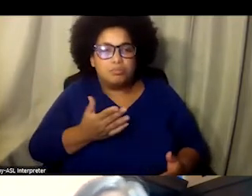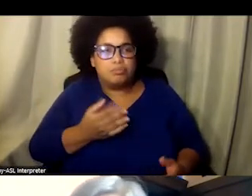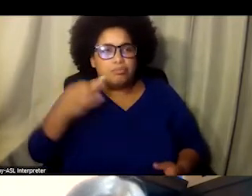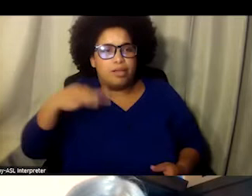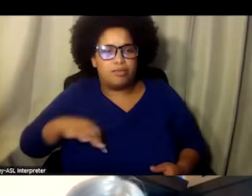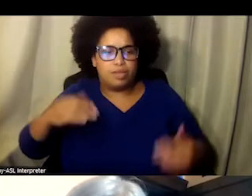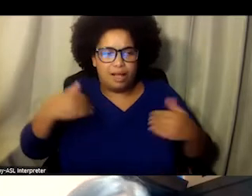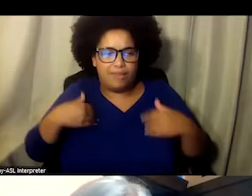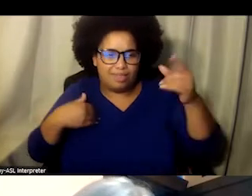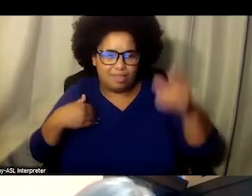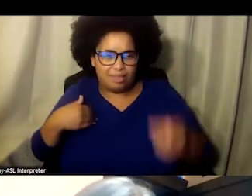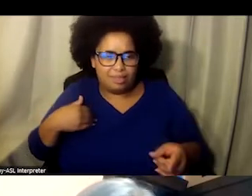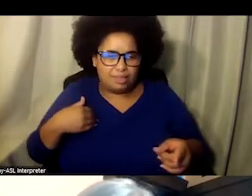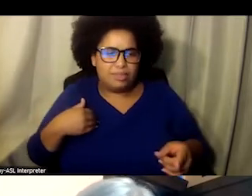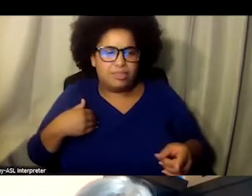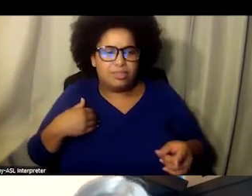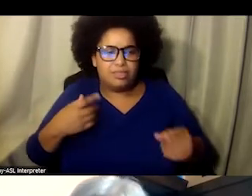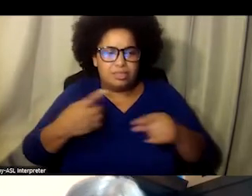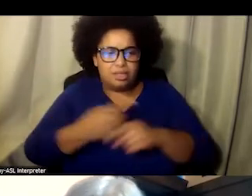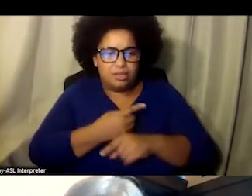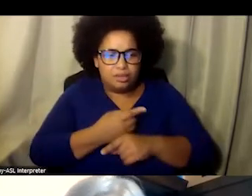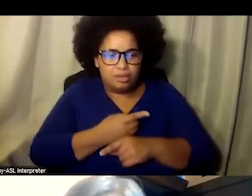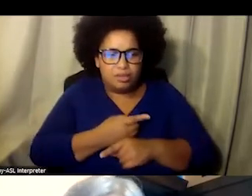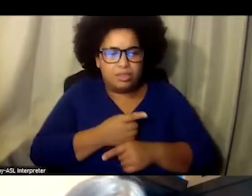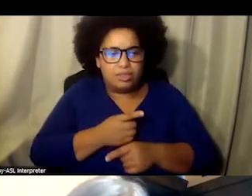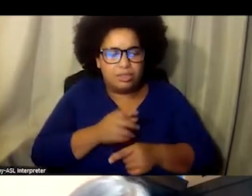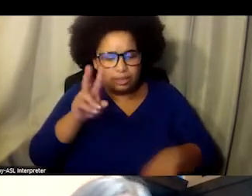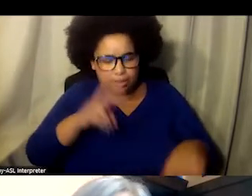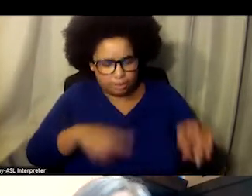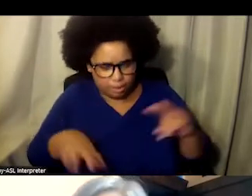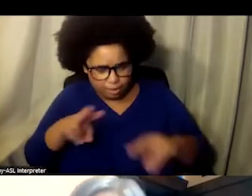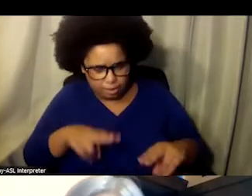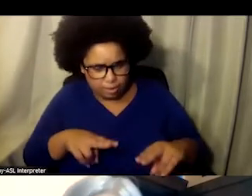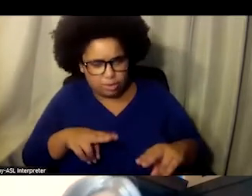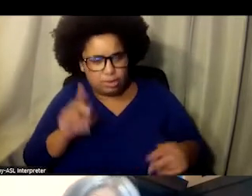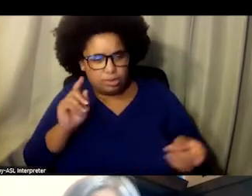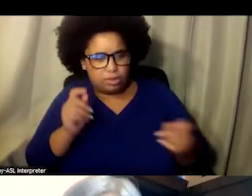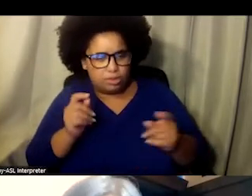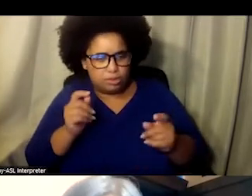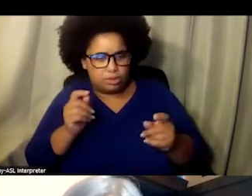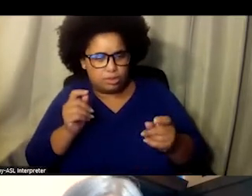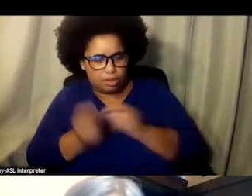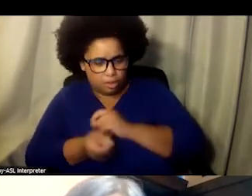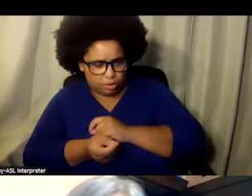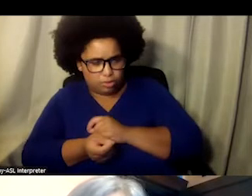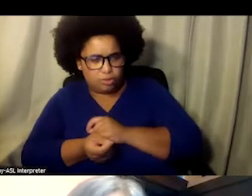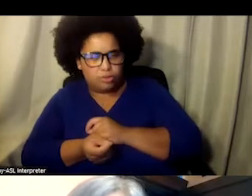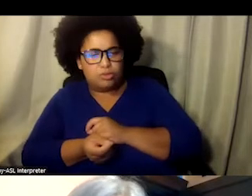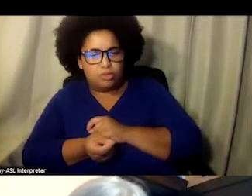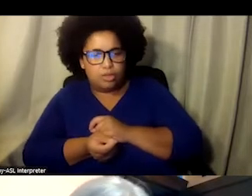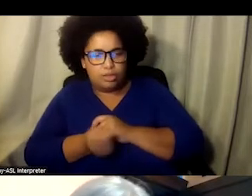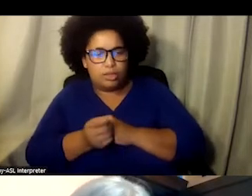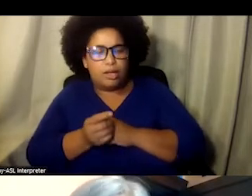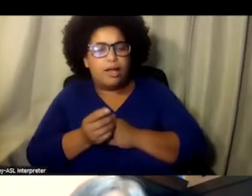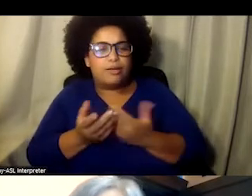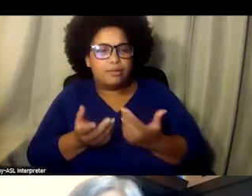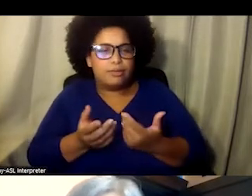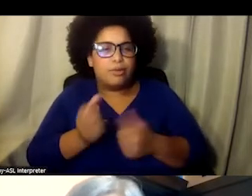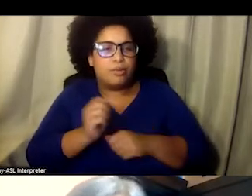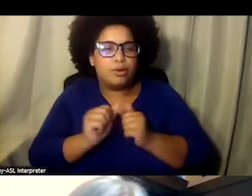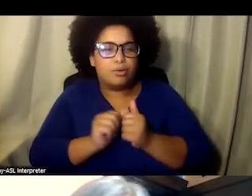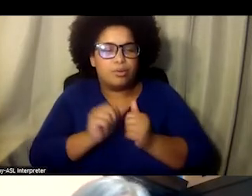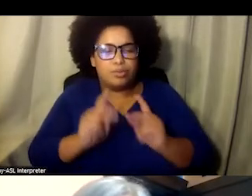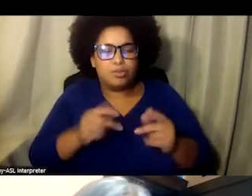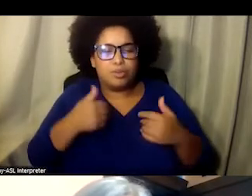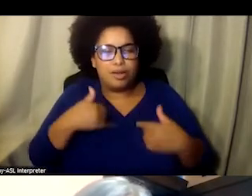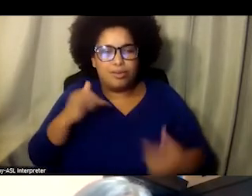to accurately assess change in an individual with ID and to prevent diagnostic overshadowing, which is